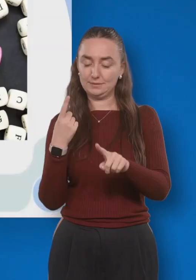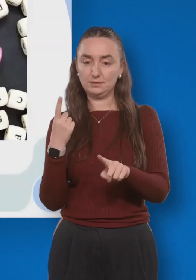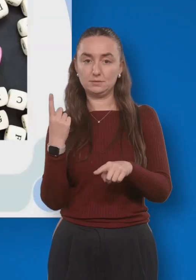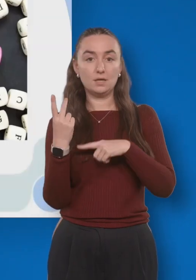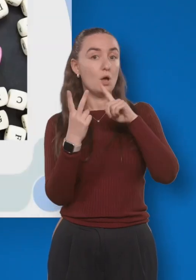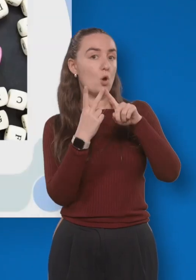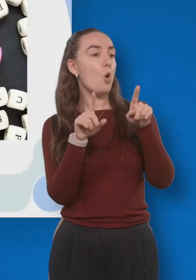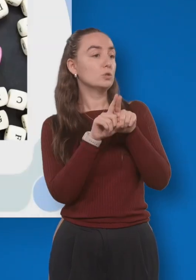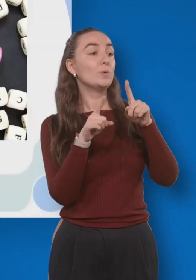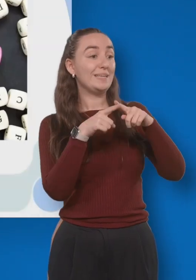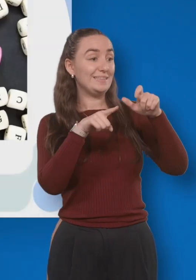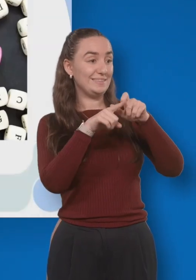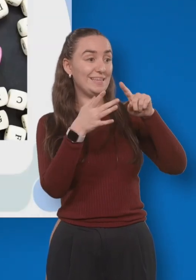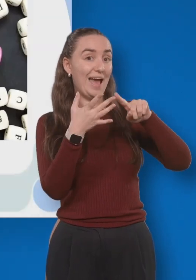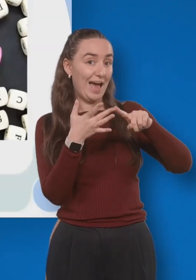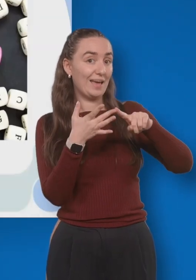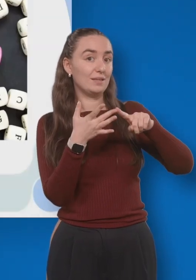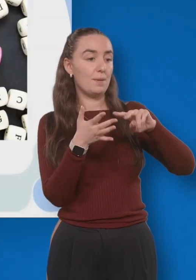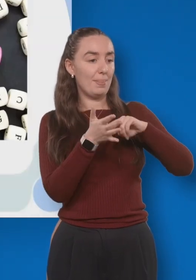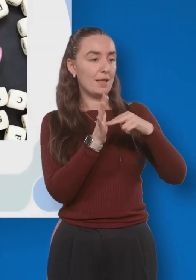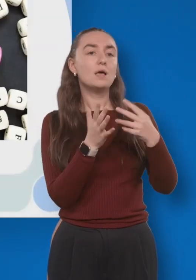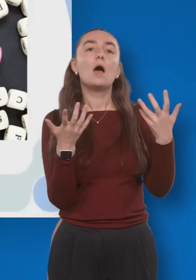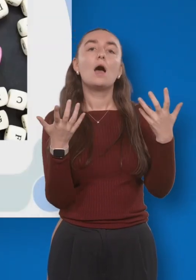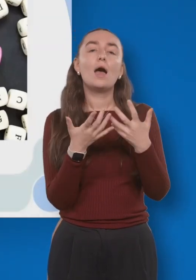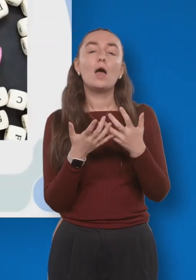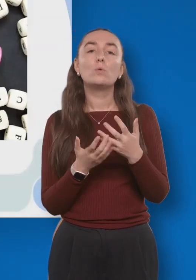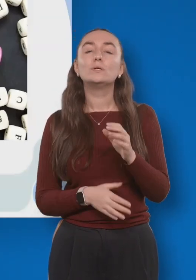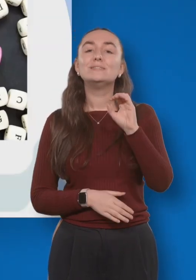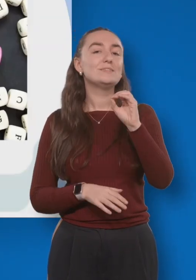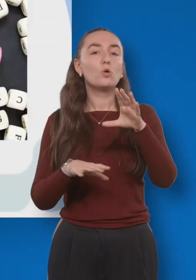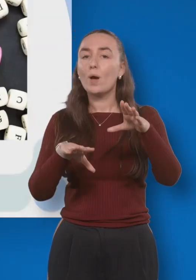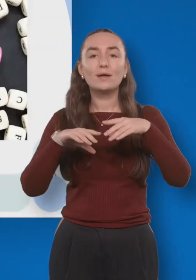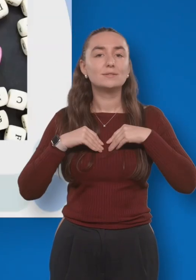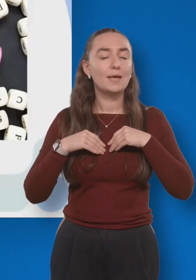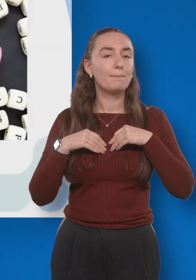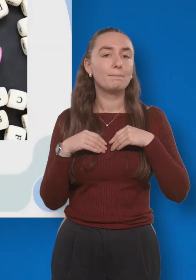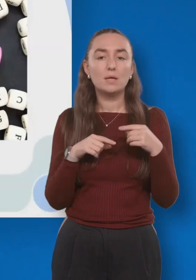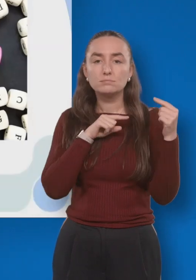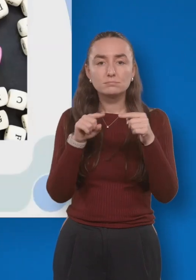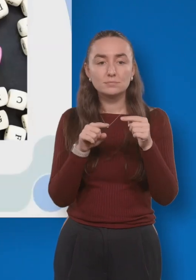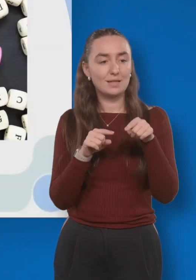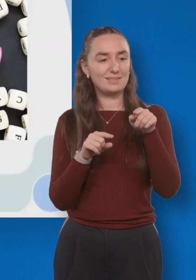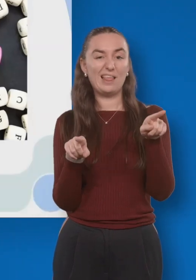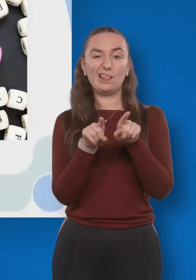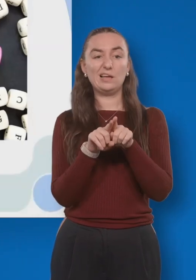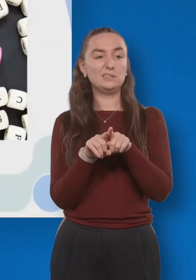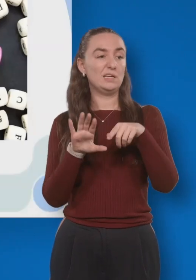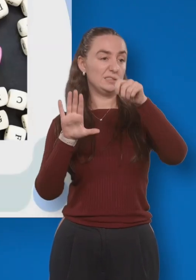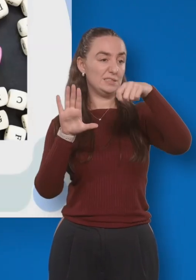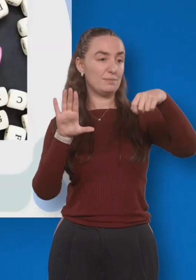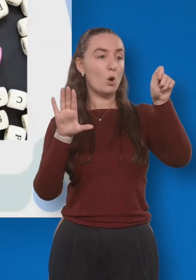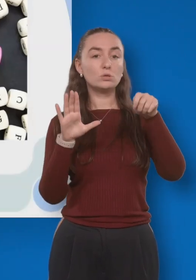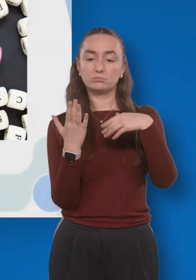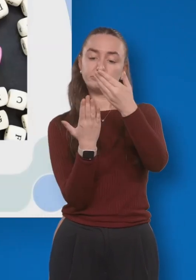this kind of EDI plans or zero tolerance policy, they're just kind of tick box exercise. They'll be defined often just words